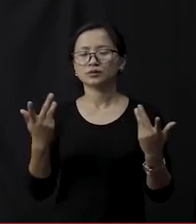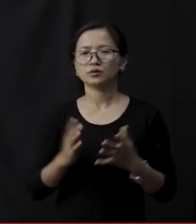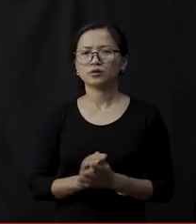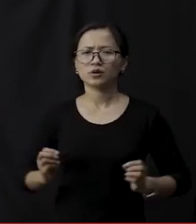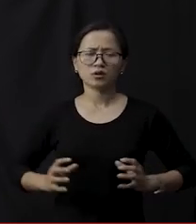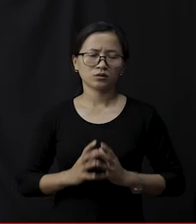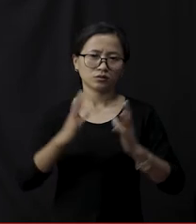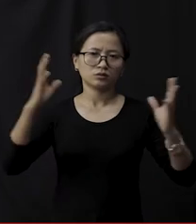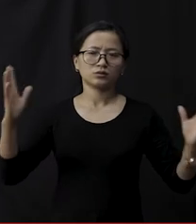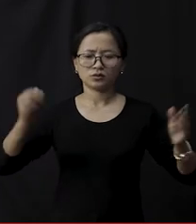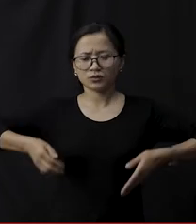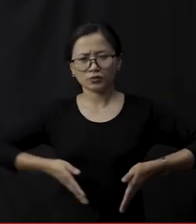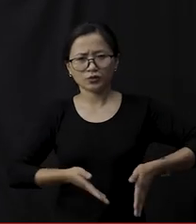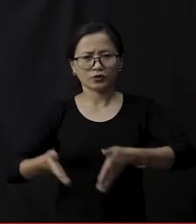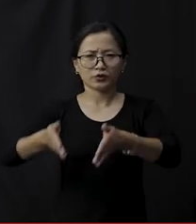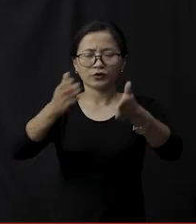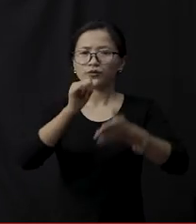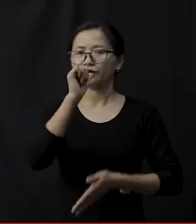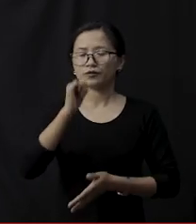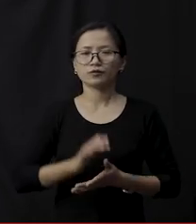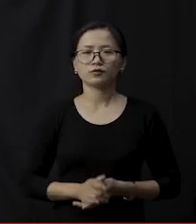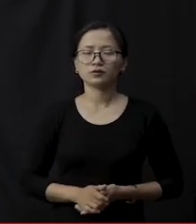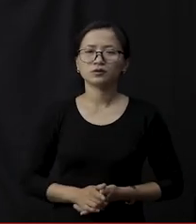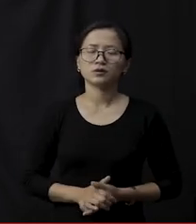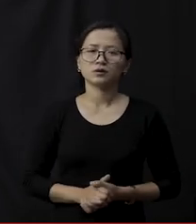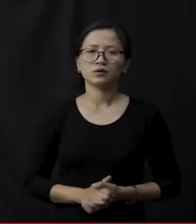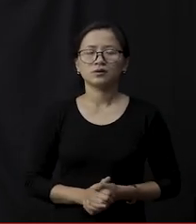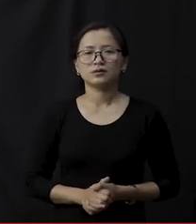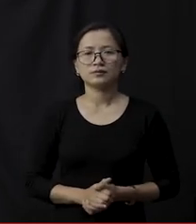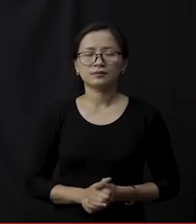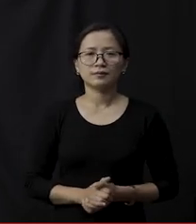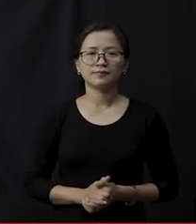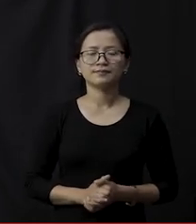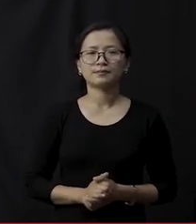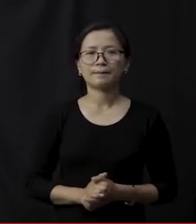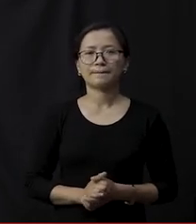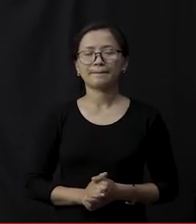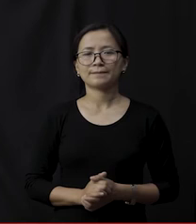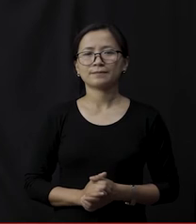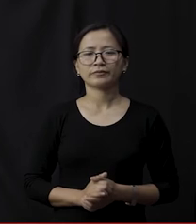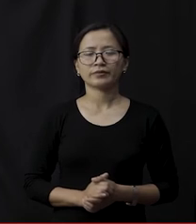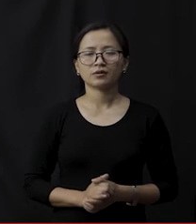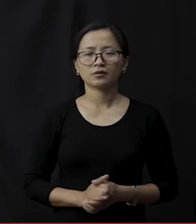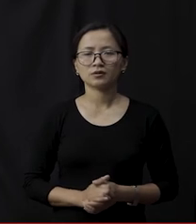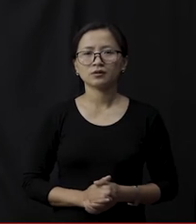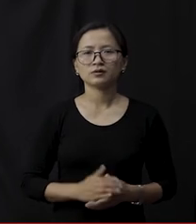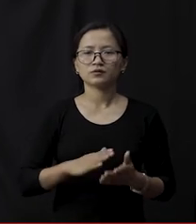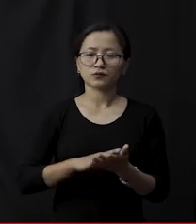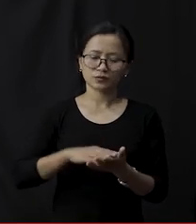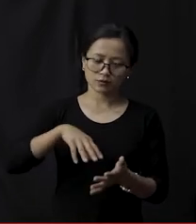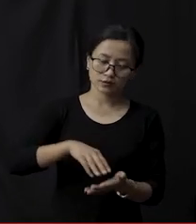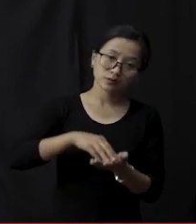a huge river overflowing, water overflowing, okay? From the